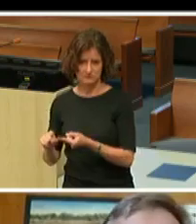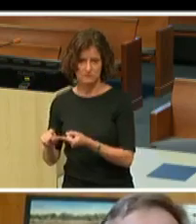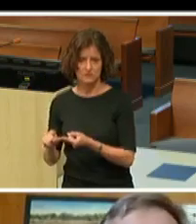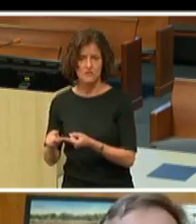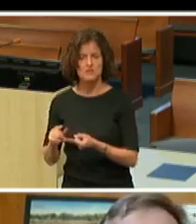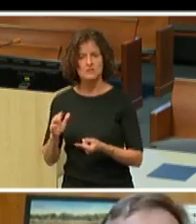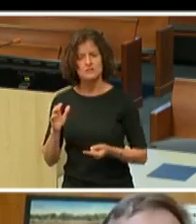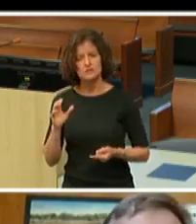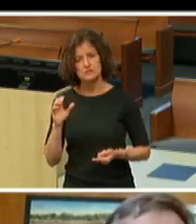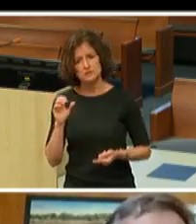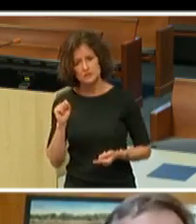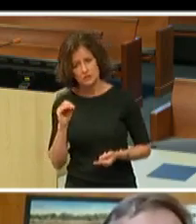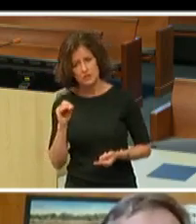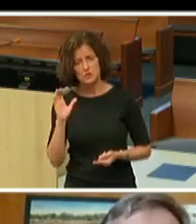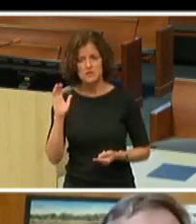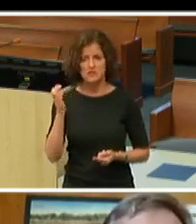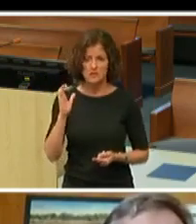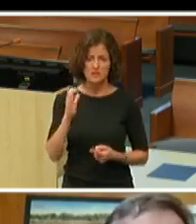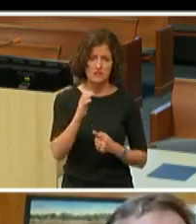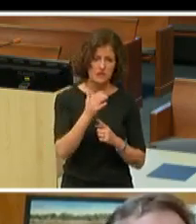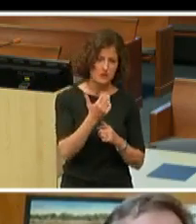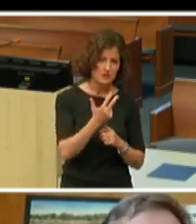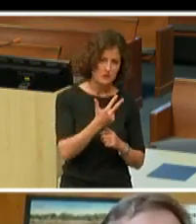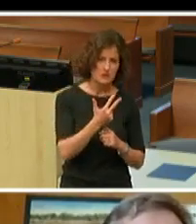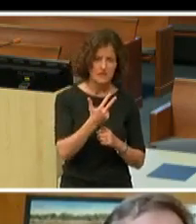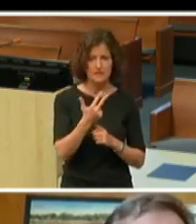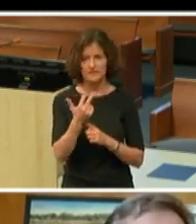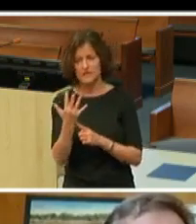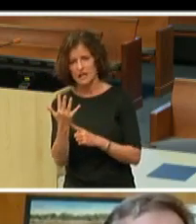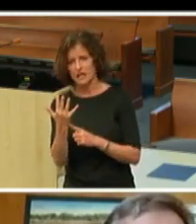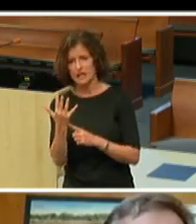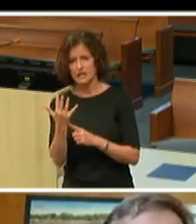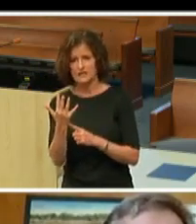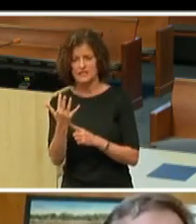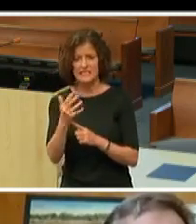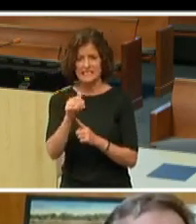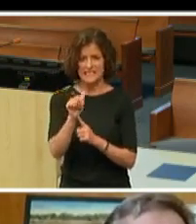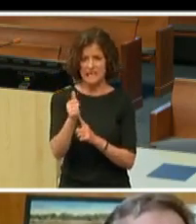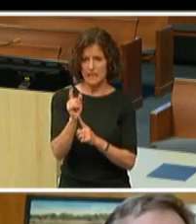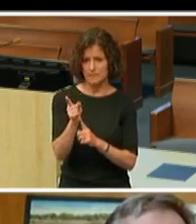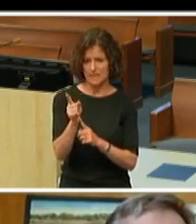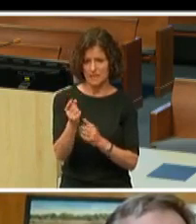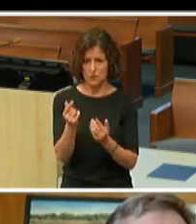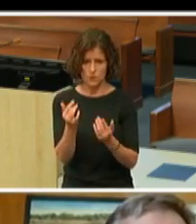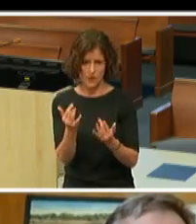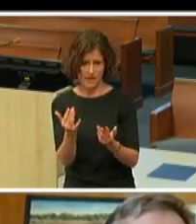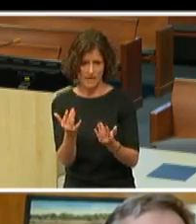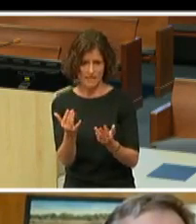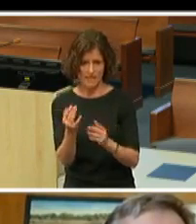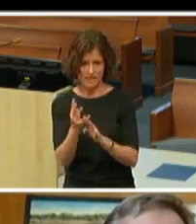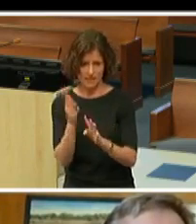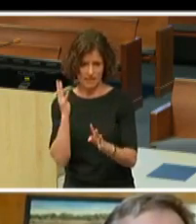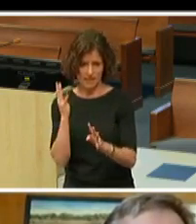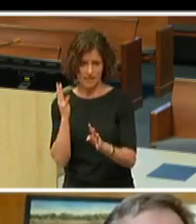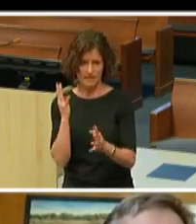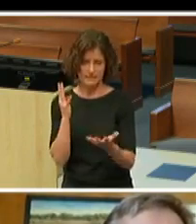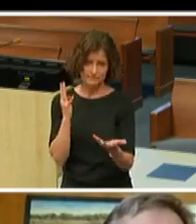we're looking at 3-5, worst case scenario, 10-minute waits to get in.